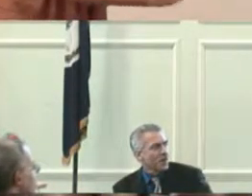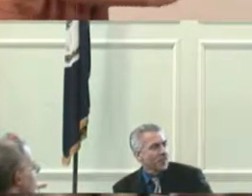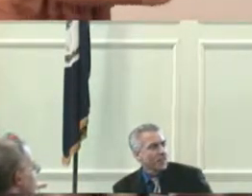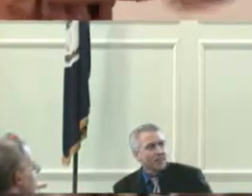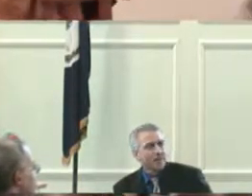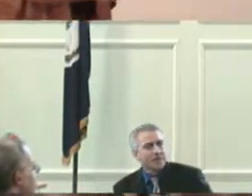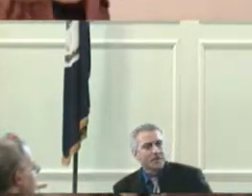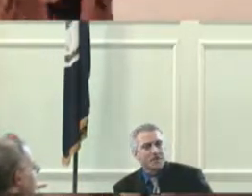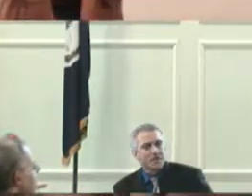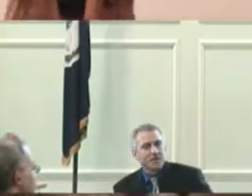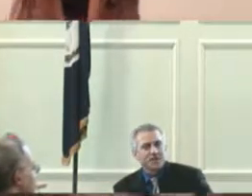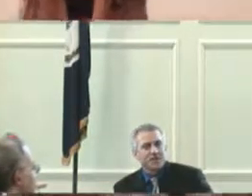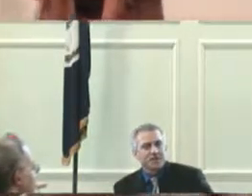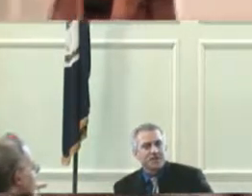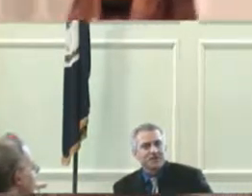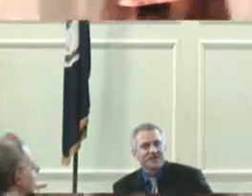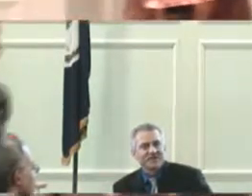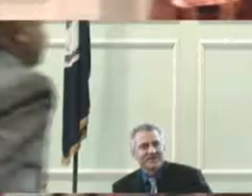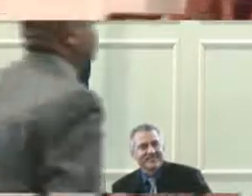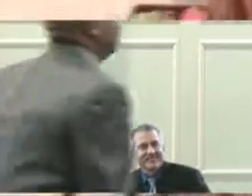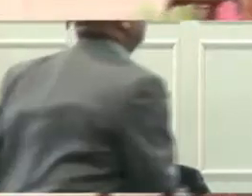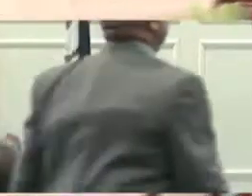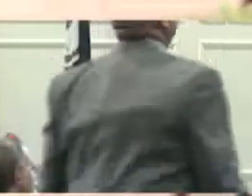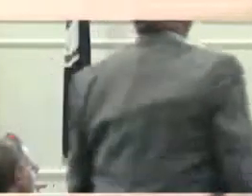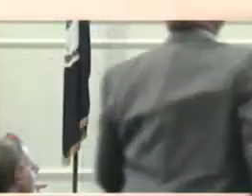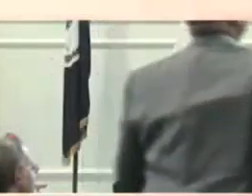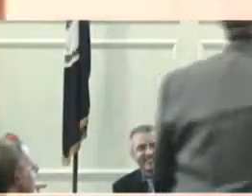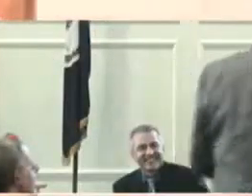McPherson. All right.